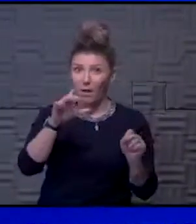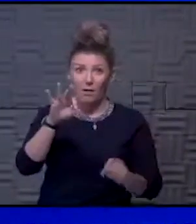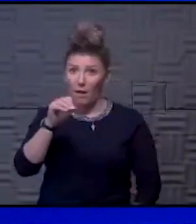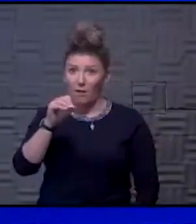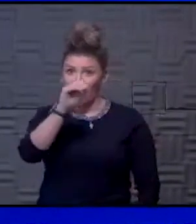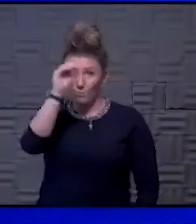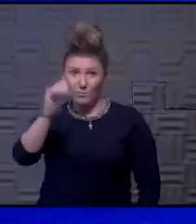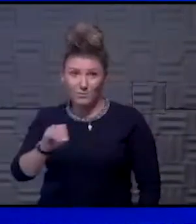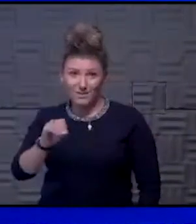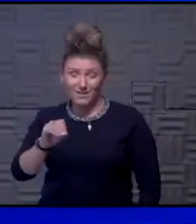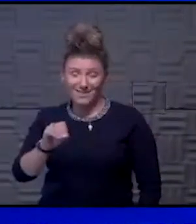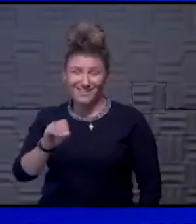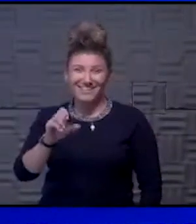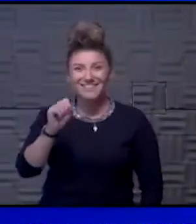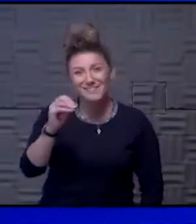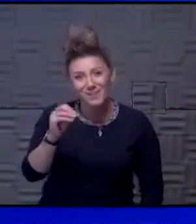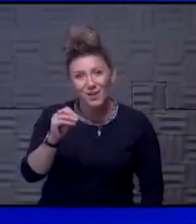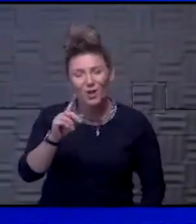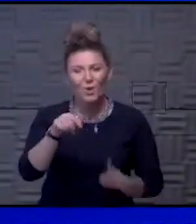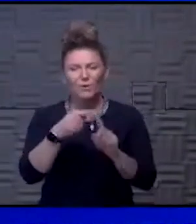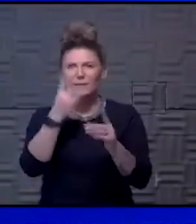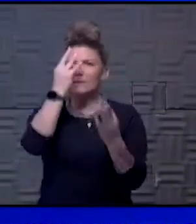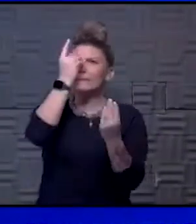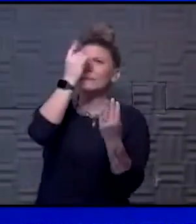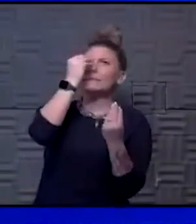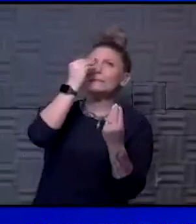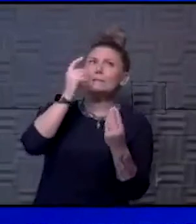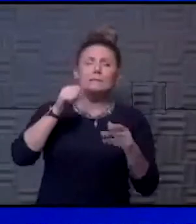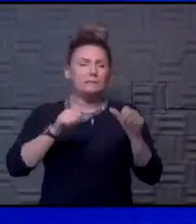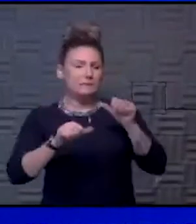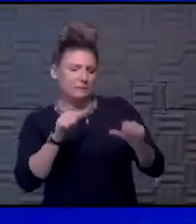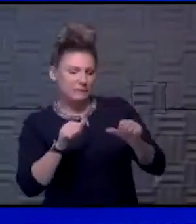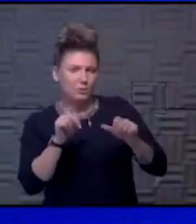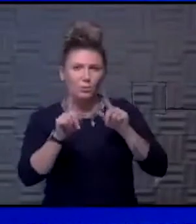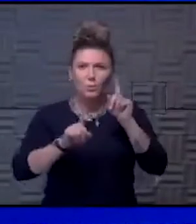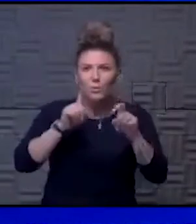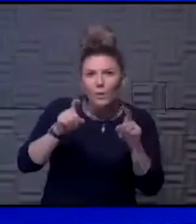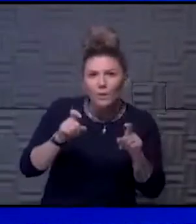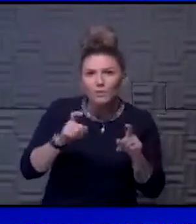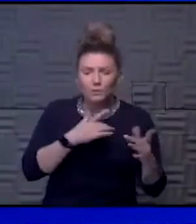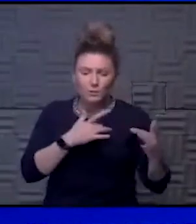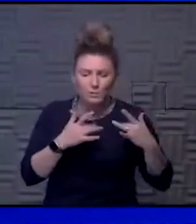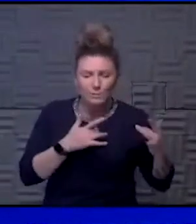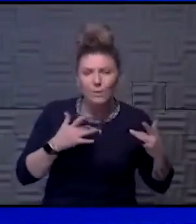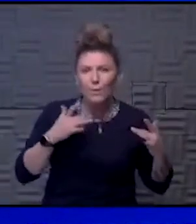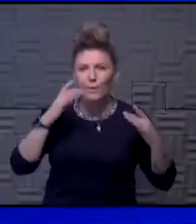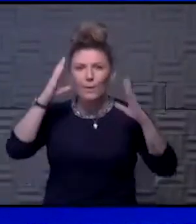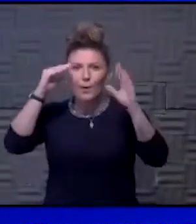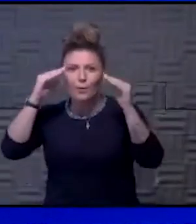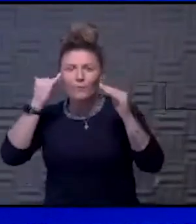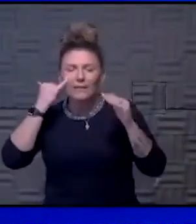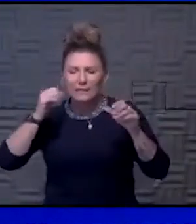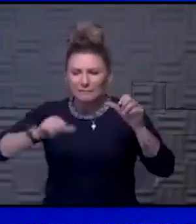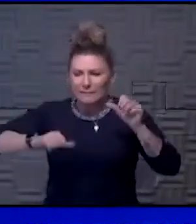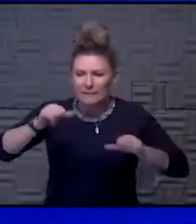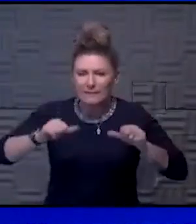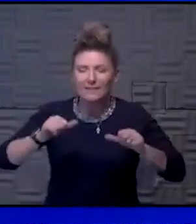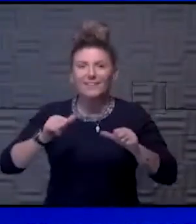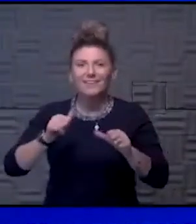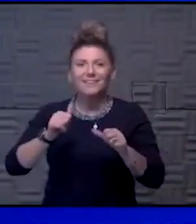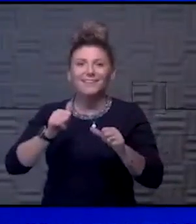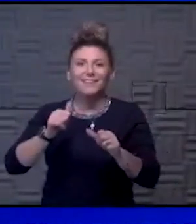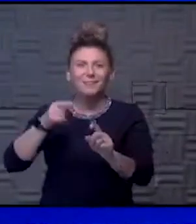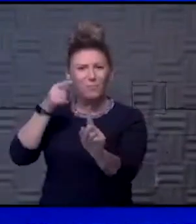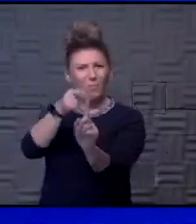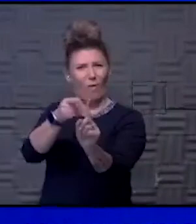And so as you grapple with your own questions and concerns, hopefully if you're on the fence, that's just one more point that